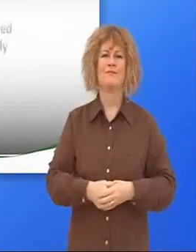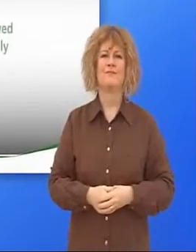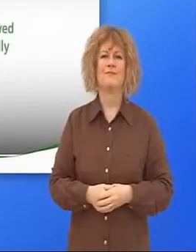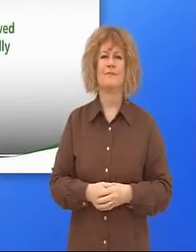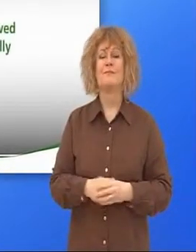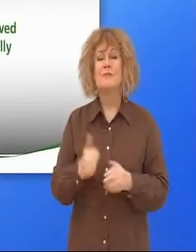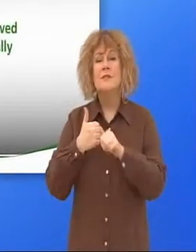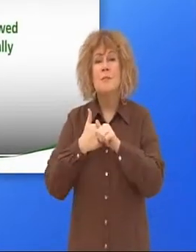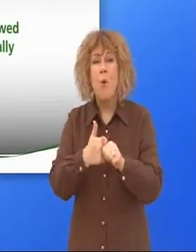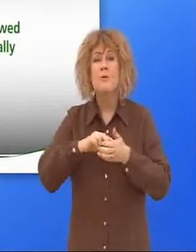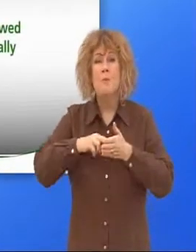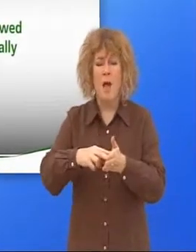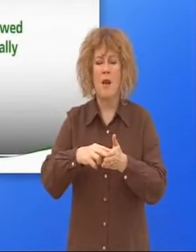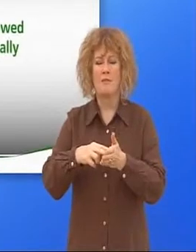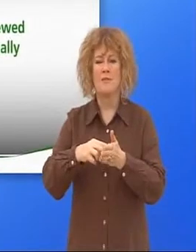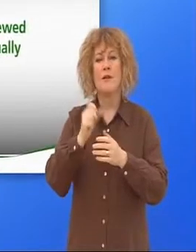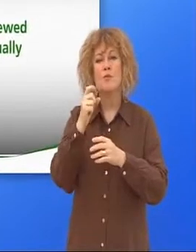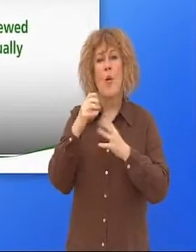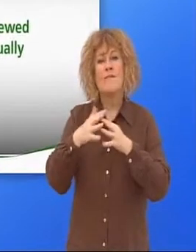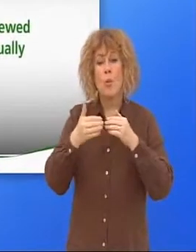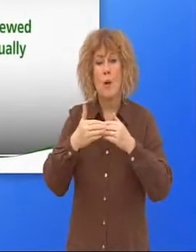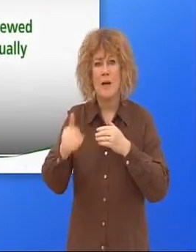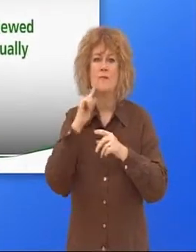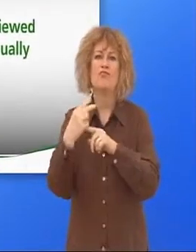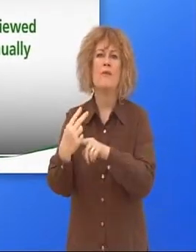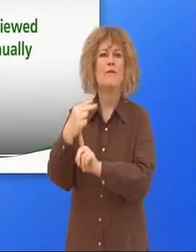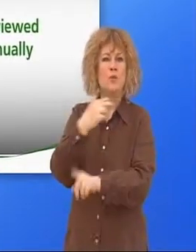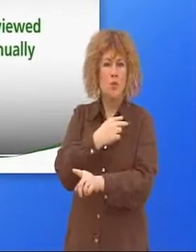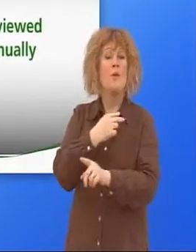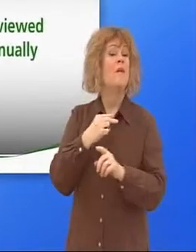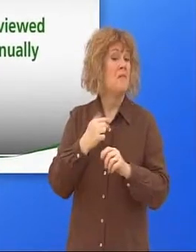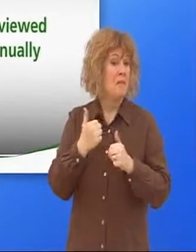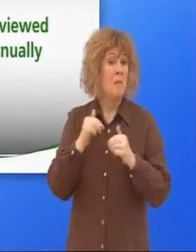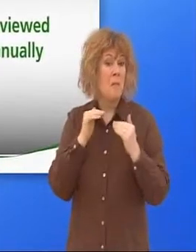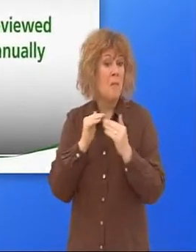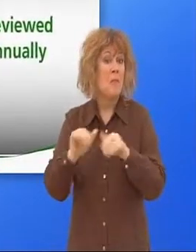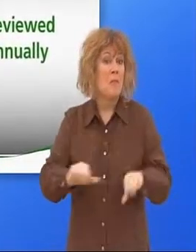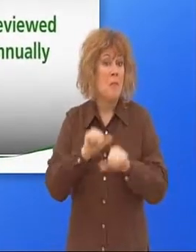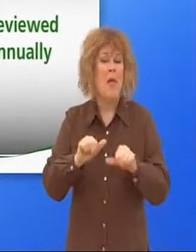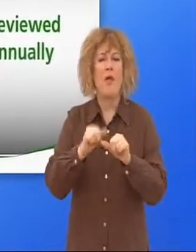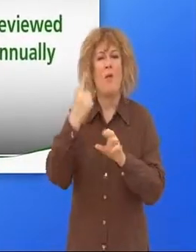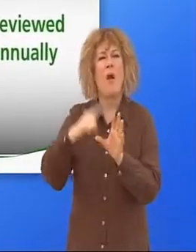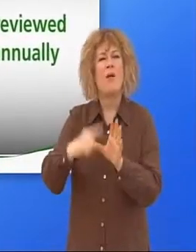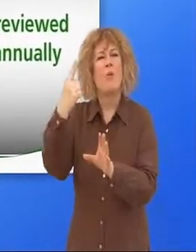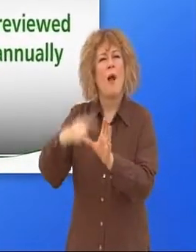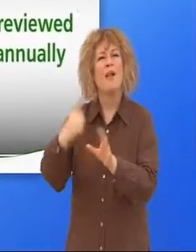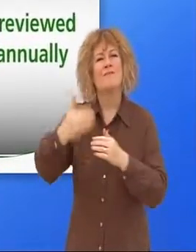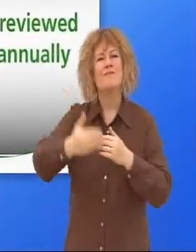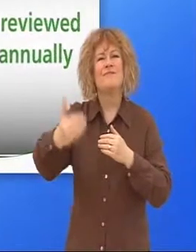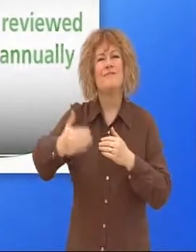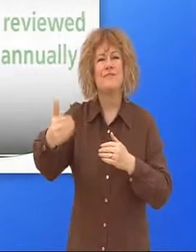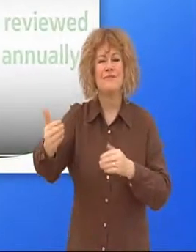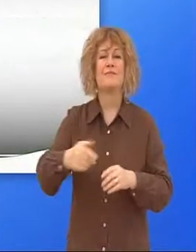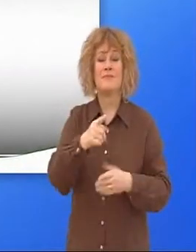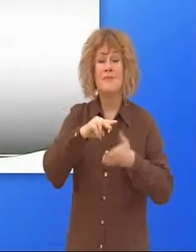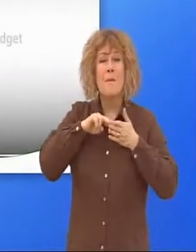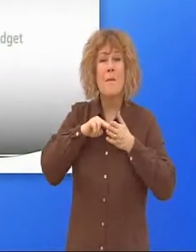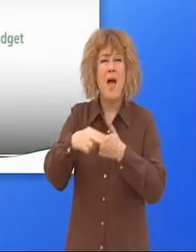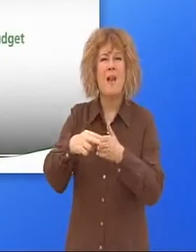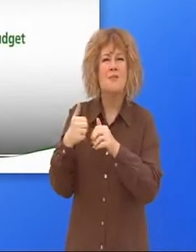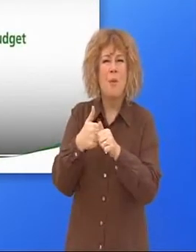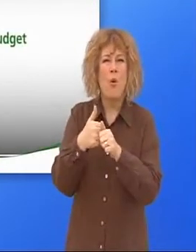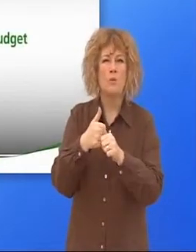Your support plan will be reviewed after 12 weeks and then at least annually to make sure it continues to meet your needs.